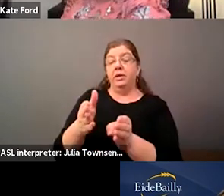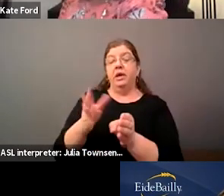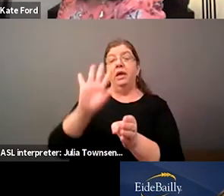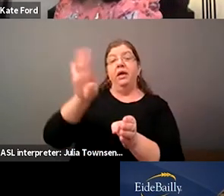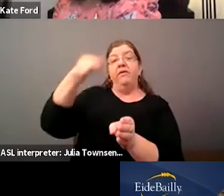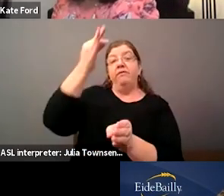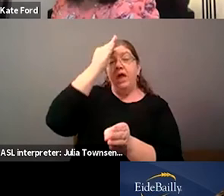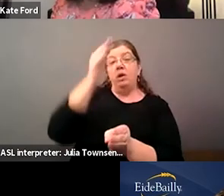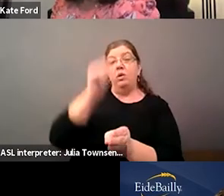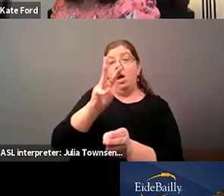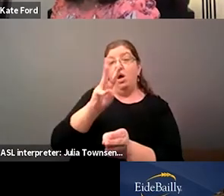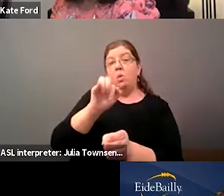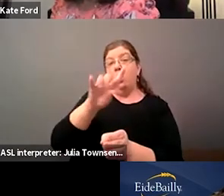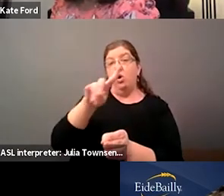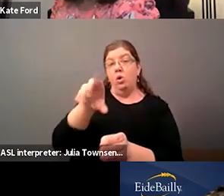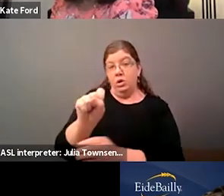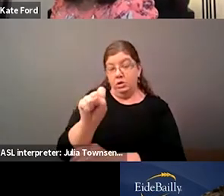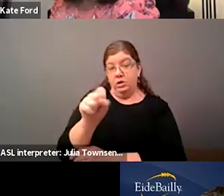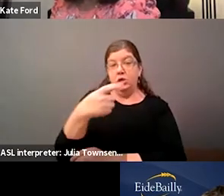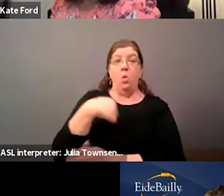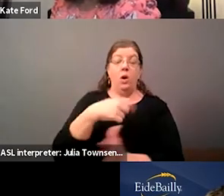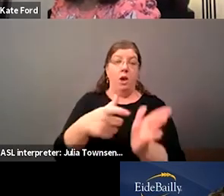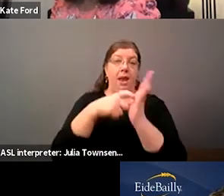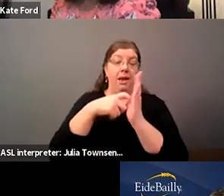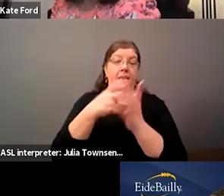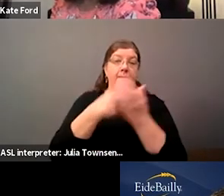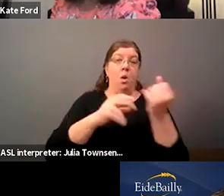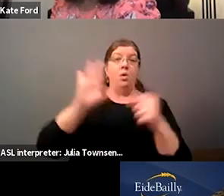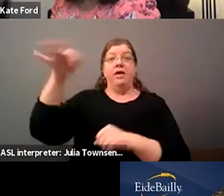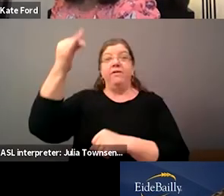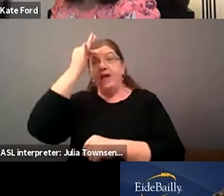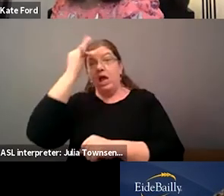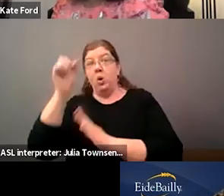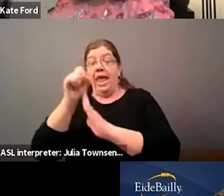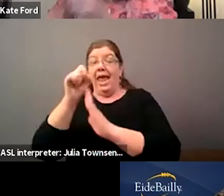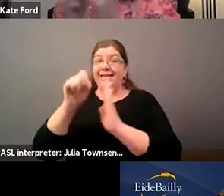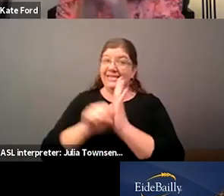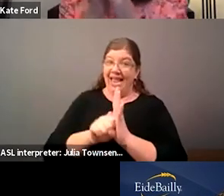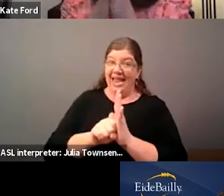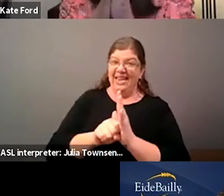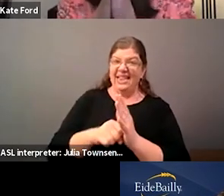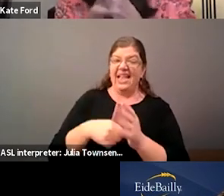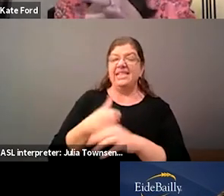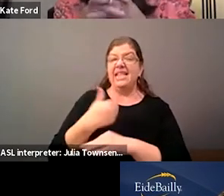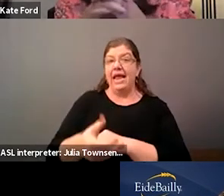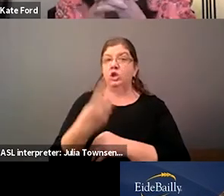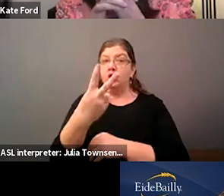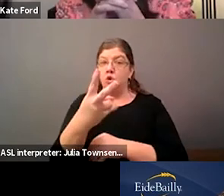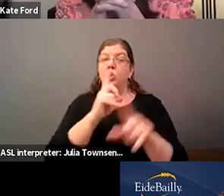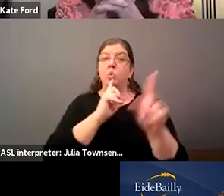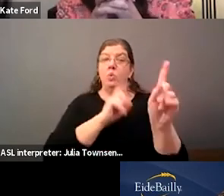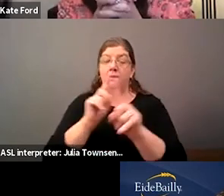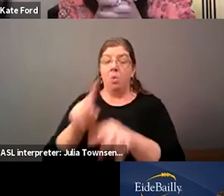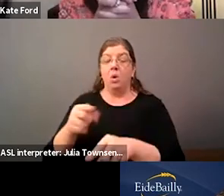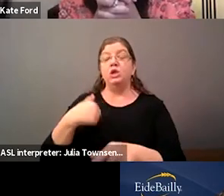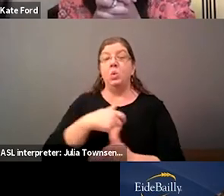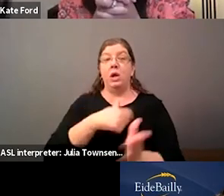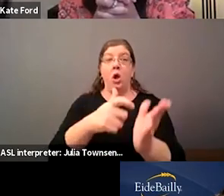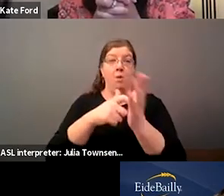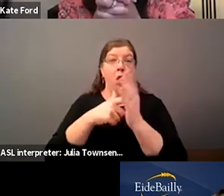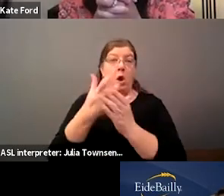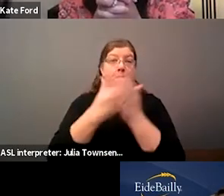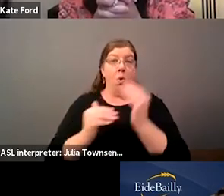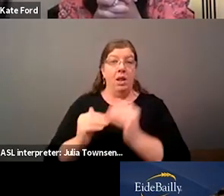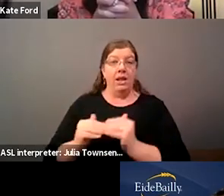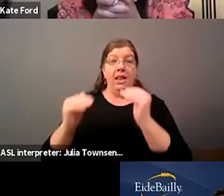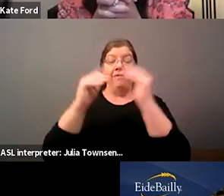awards so we are mandated by both federal and state which are the next two reports that i'll cover we're mandated at both levels